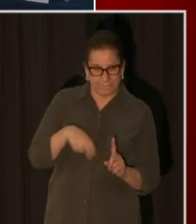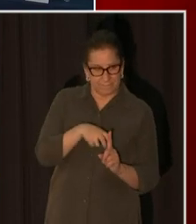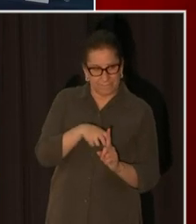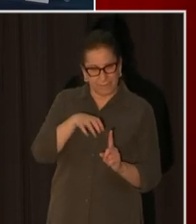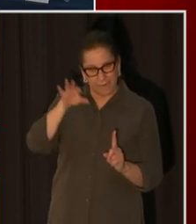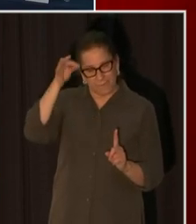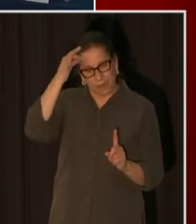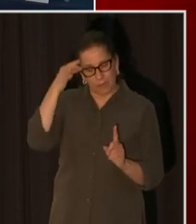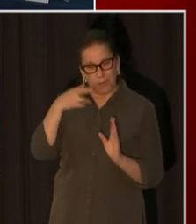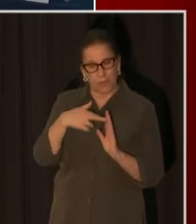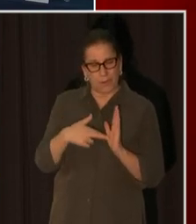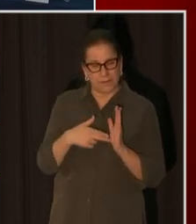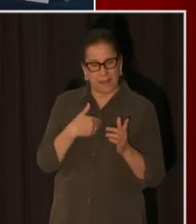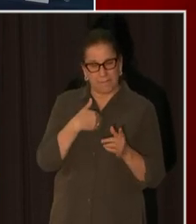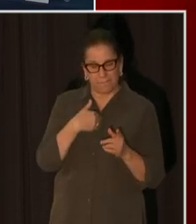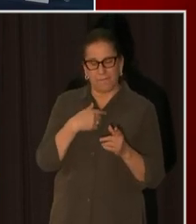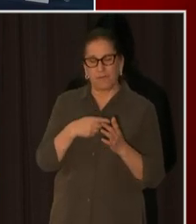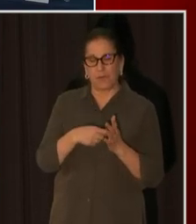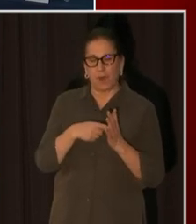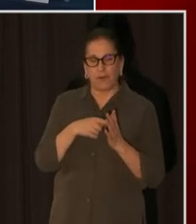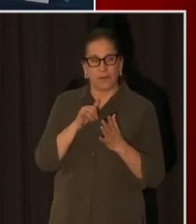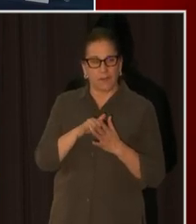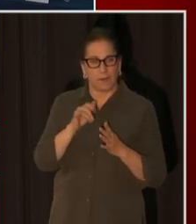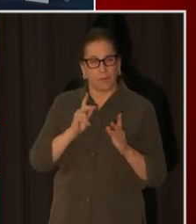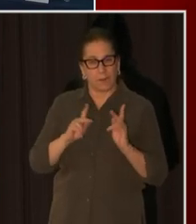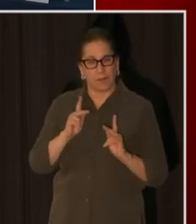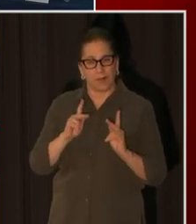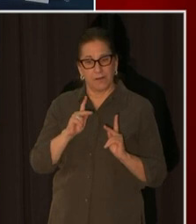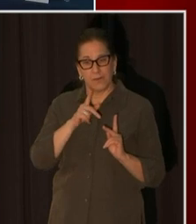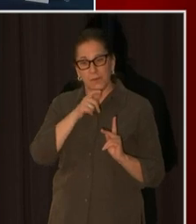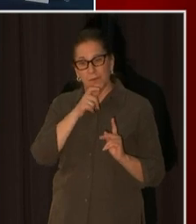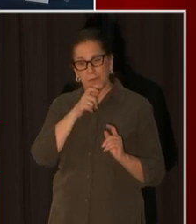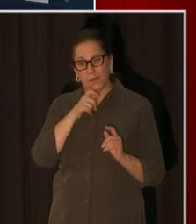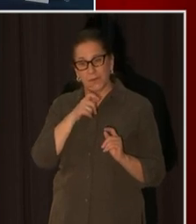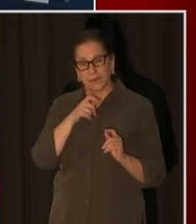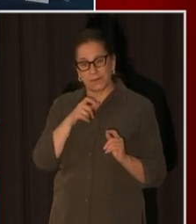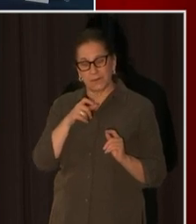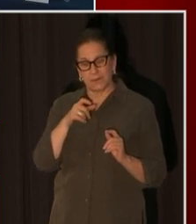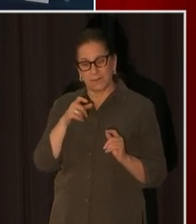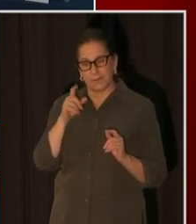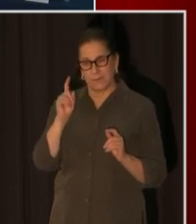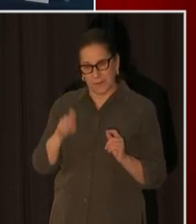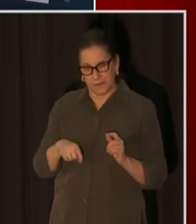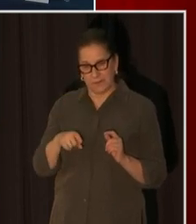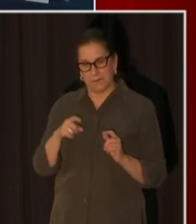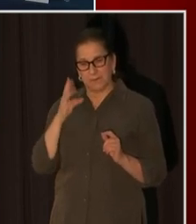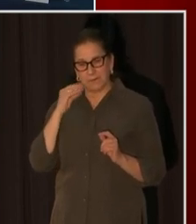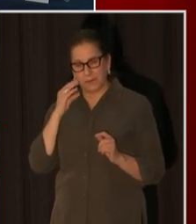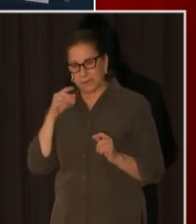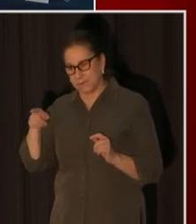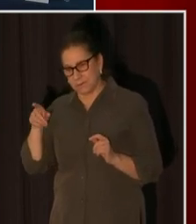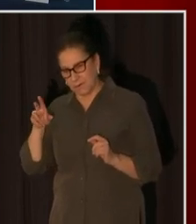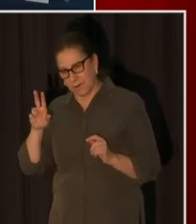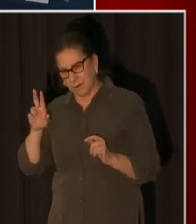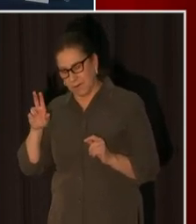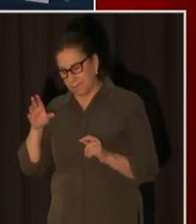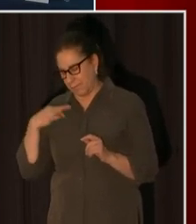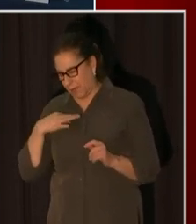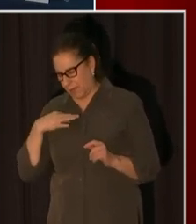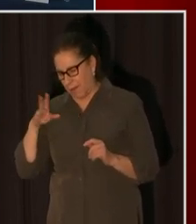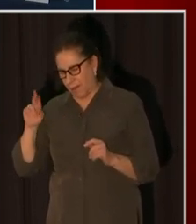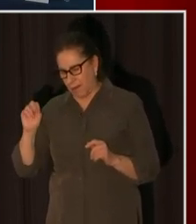now properly apply as a sole proprietor through PUA? And I have emailed PUA.dc.gov 2 weeks ago, and I